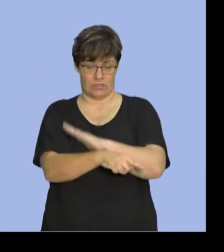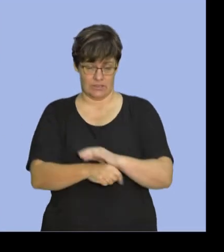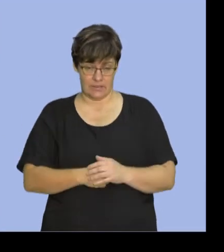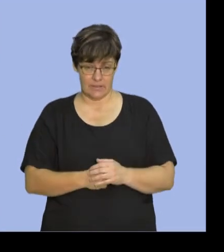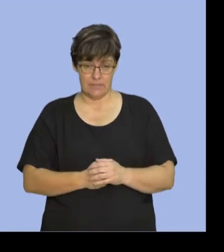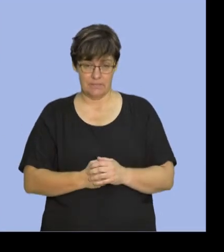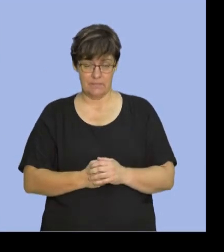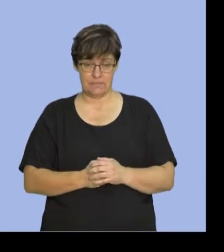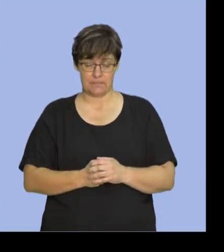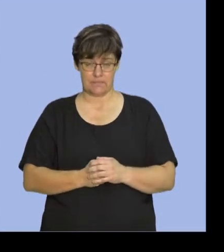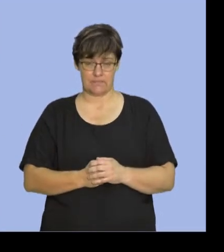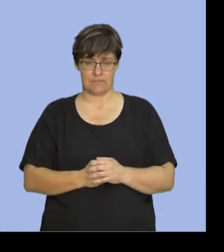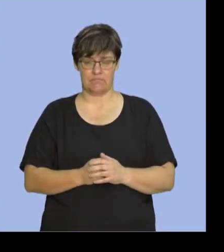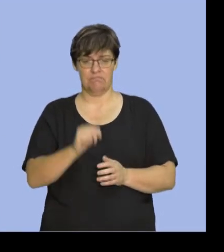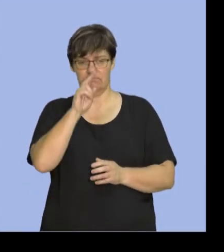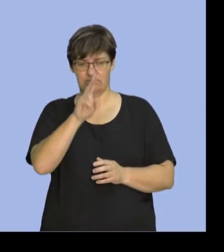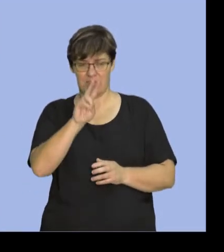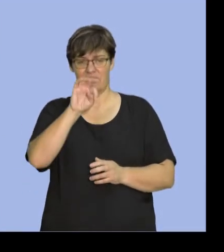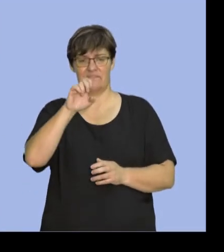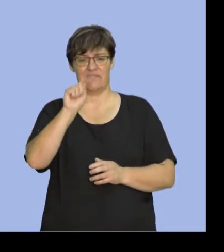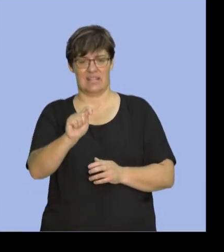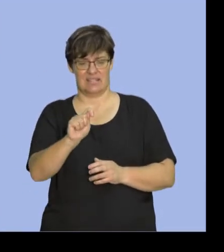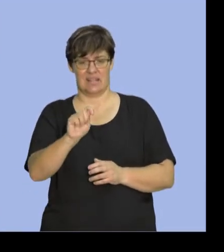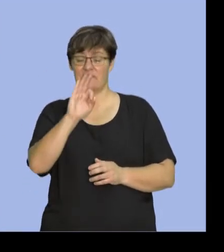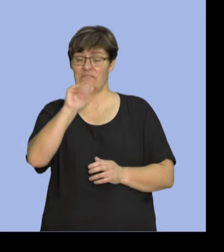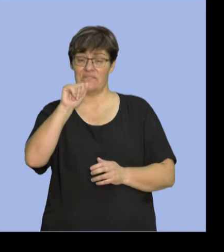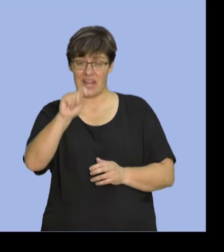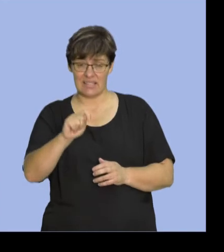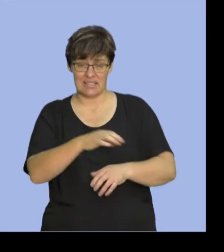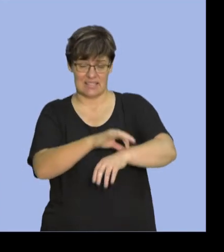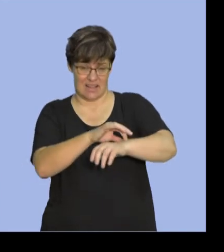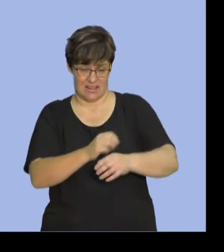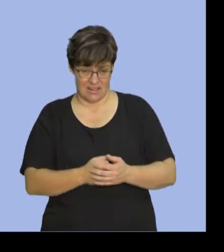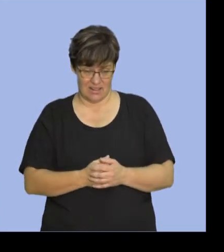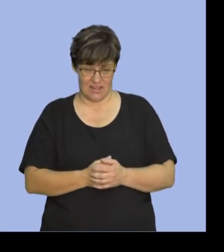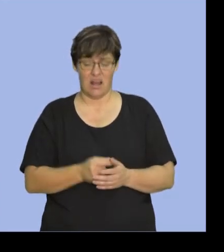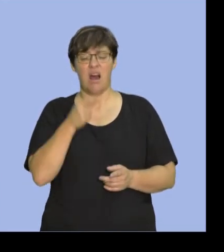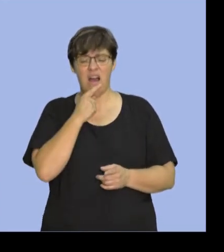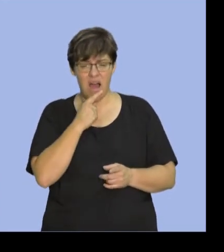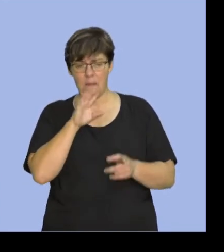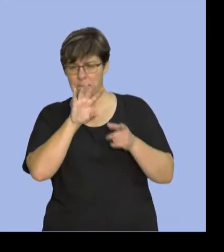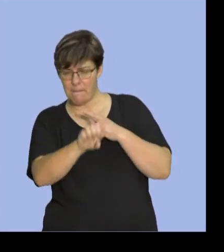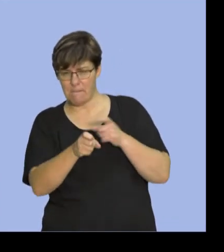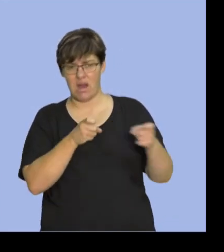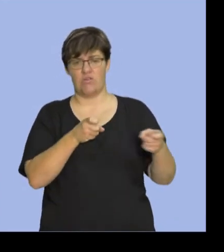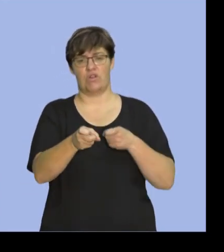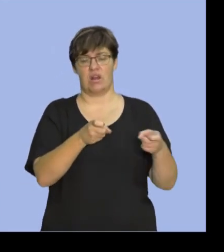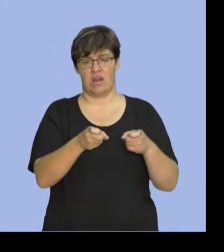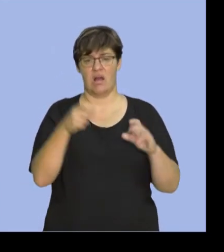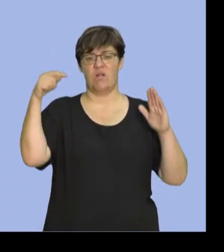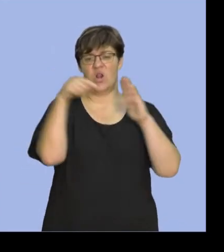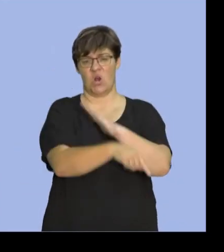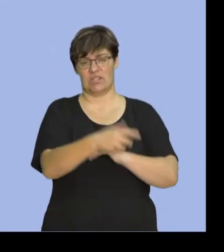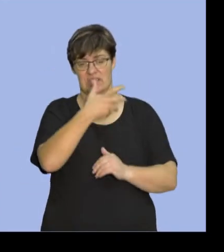that there are fat cells in our skin which serve as a mechanism to regulate the loss of heat.